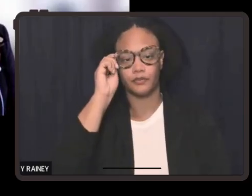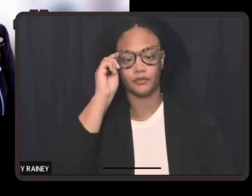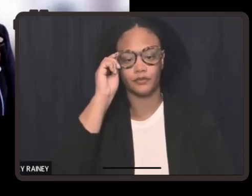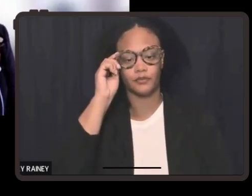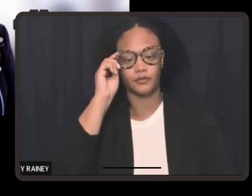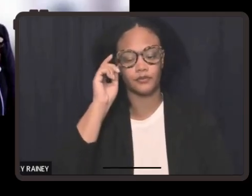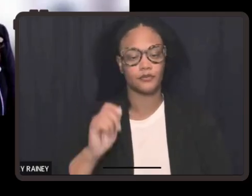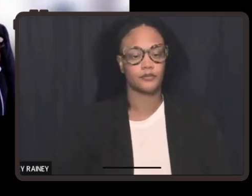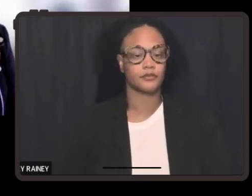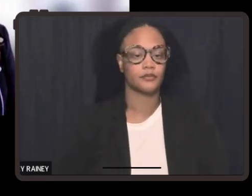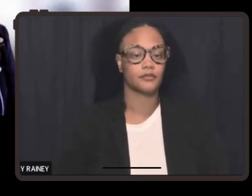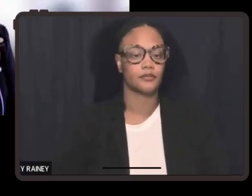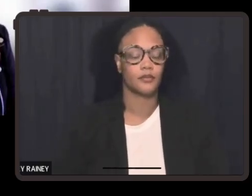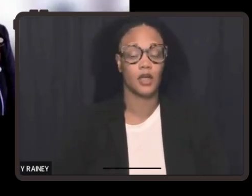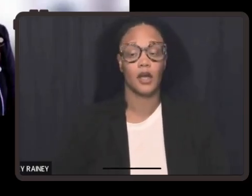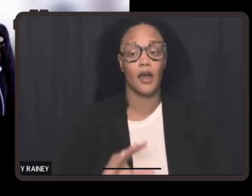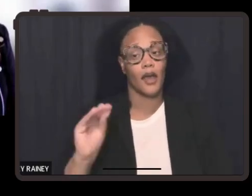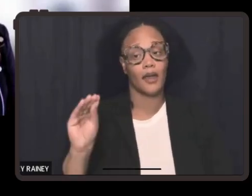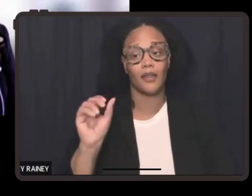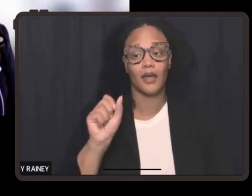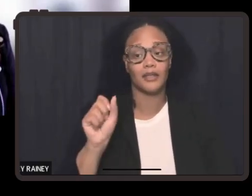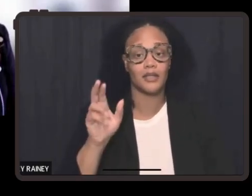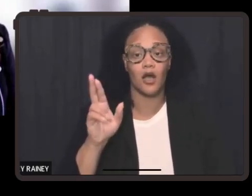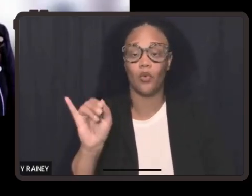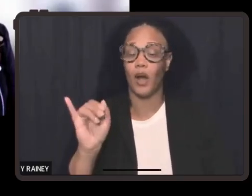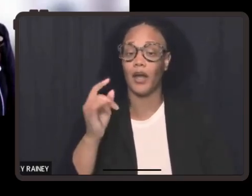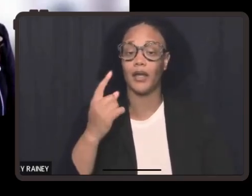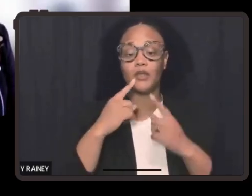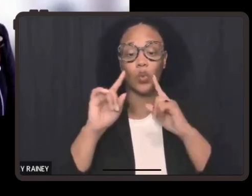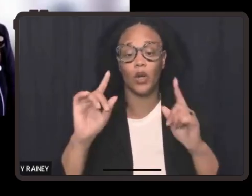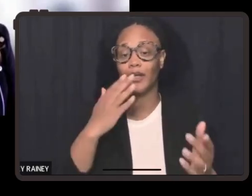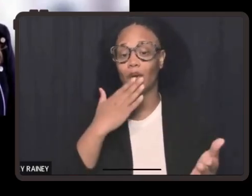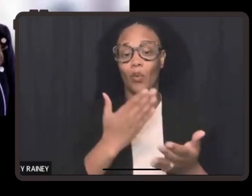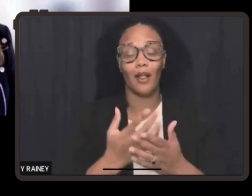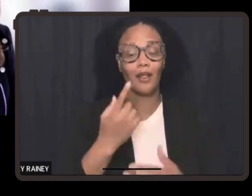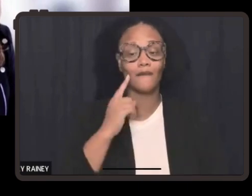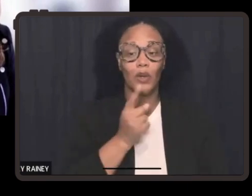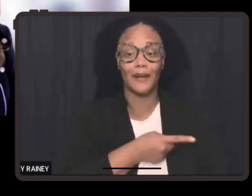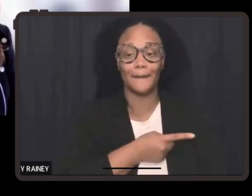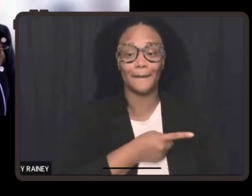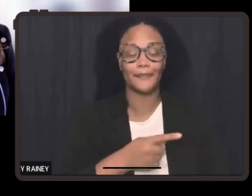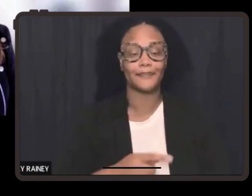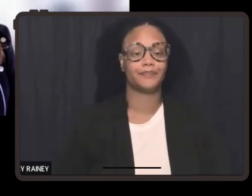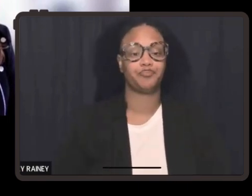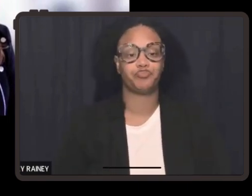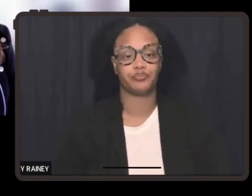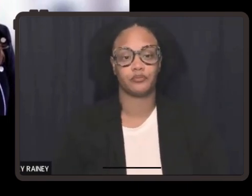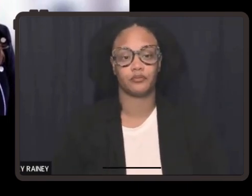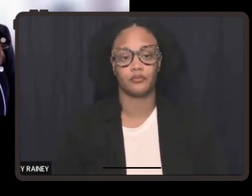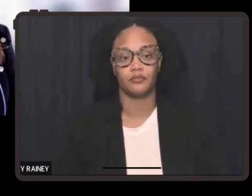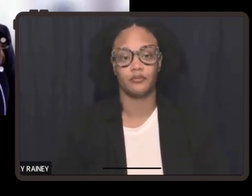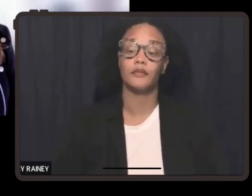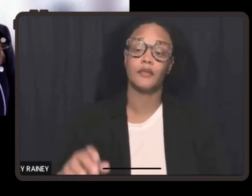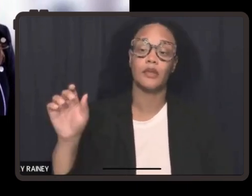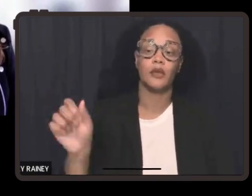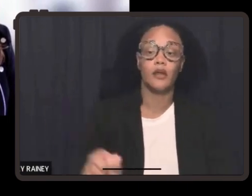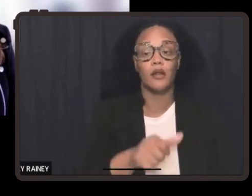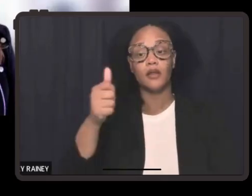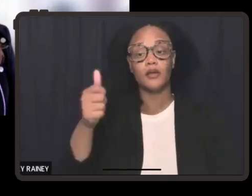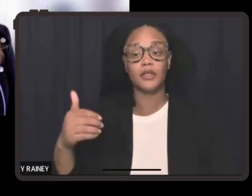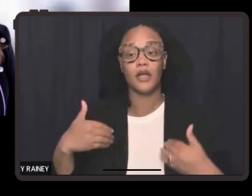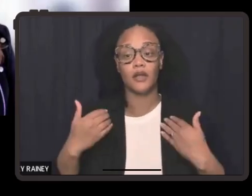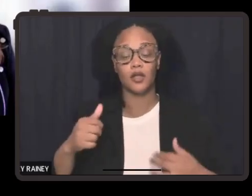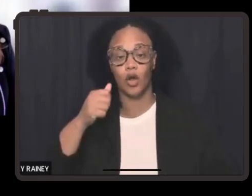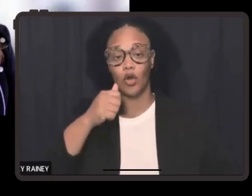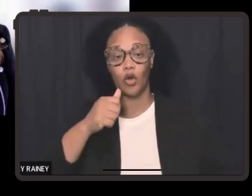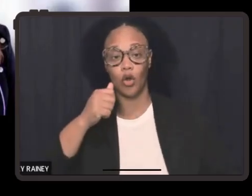SSRI, and it's working well for him. My other little girl that I was talking